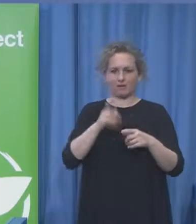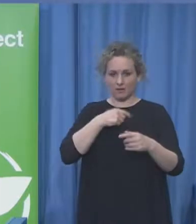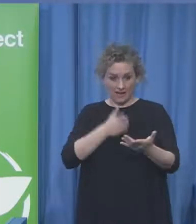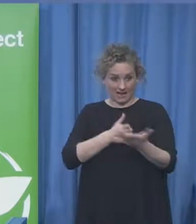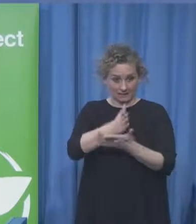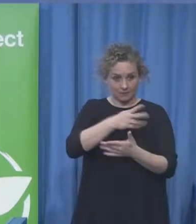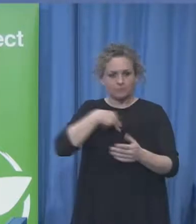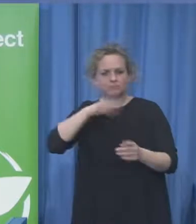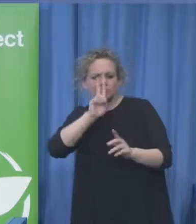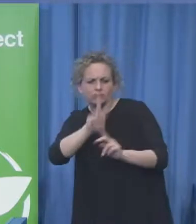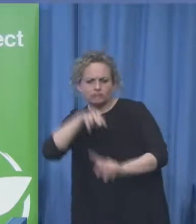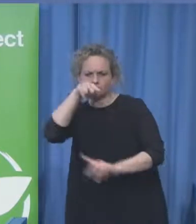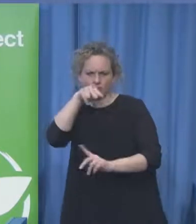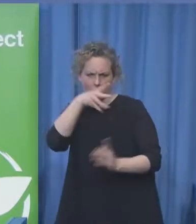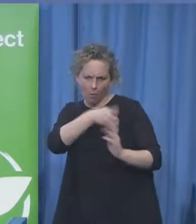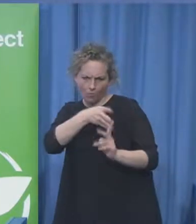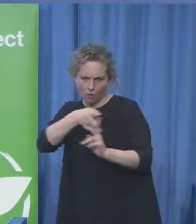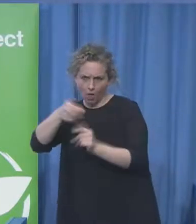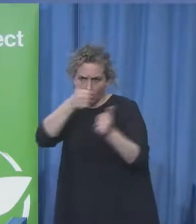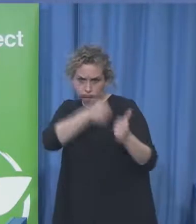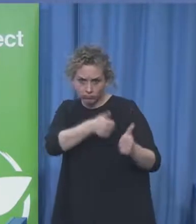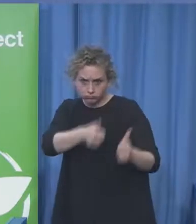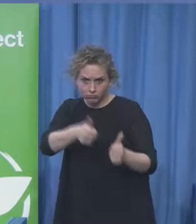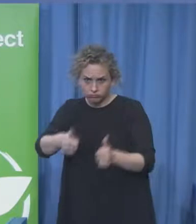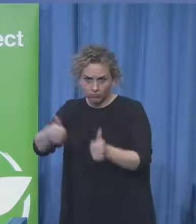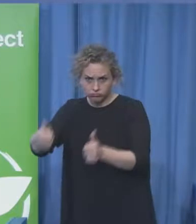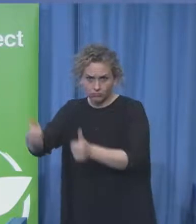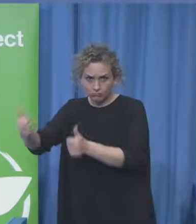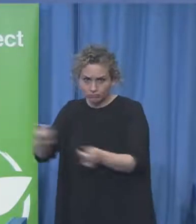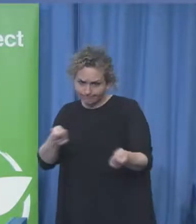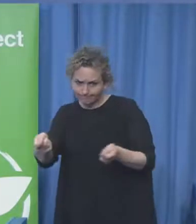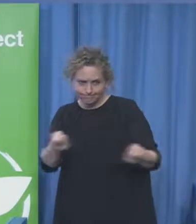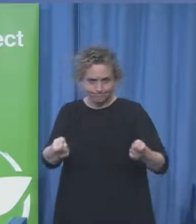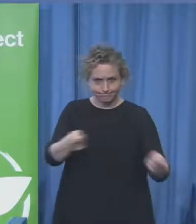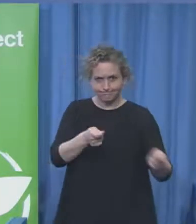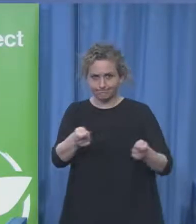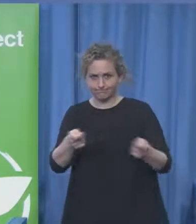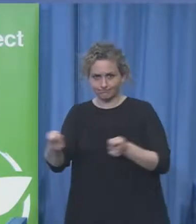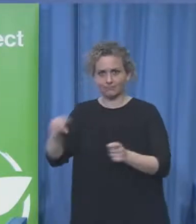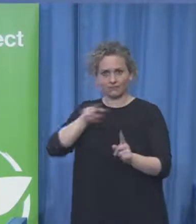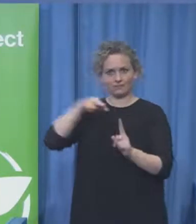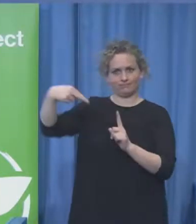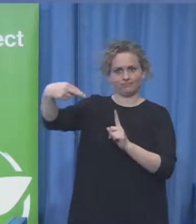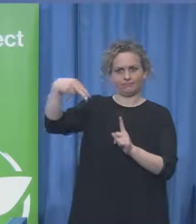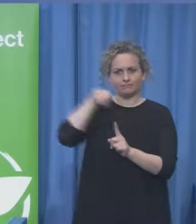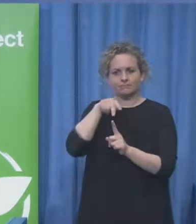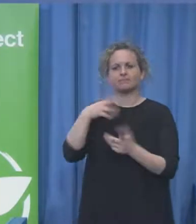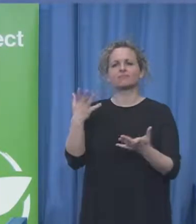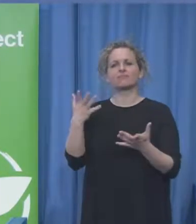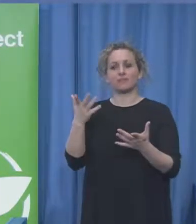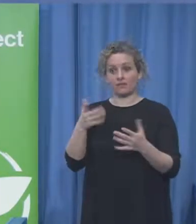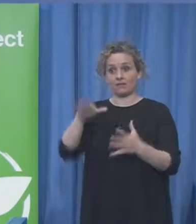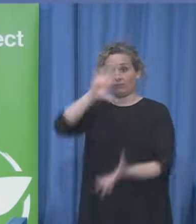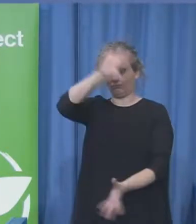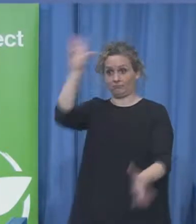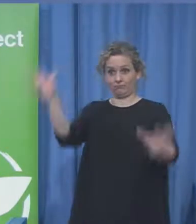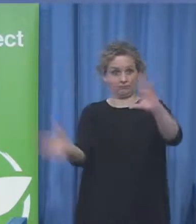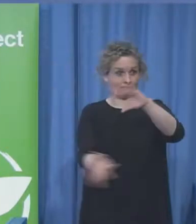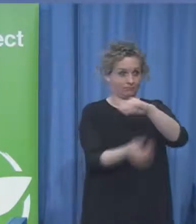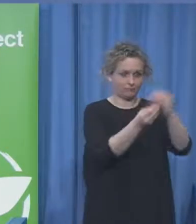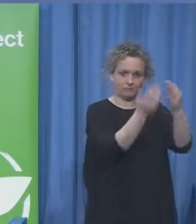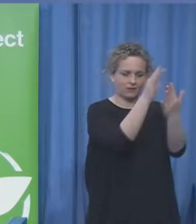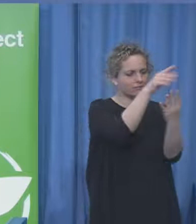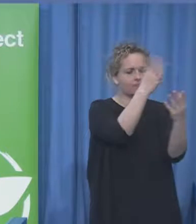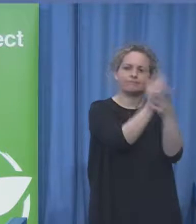traditional discrimination and disadvantage experienced by persons with disability, particularly in the field of work. Finally,